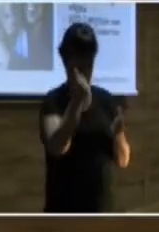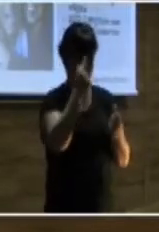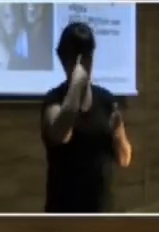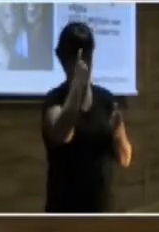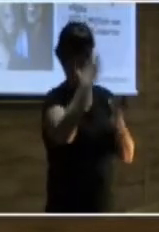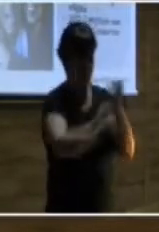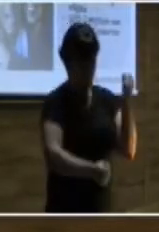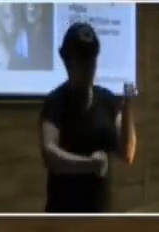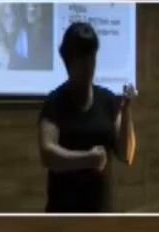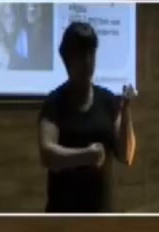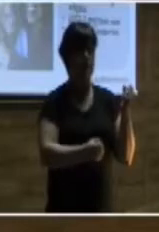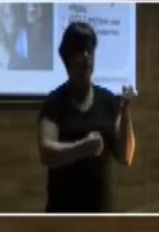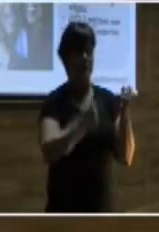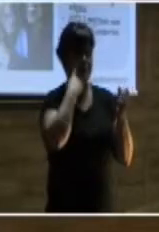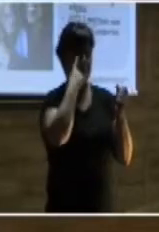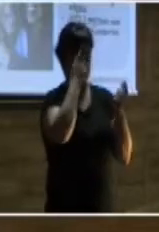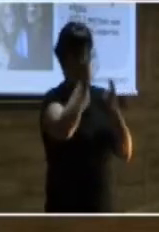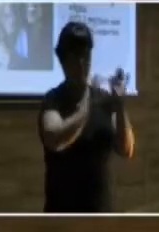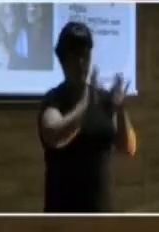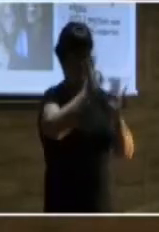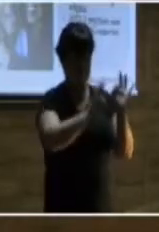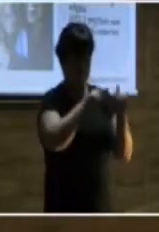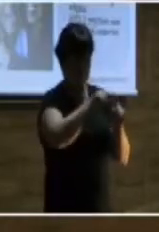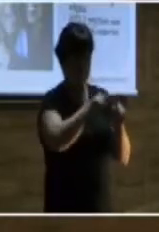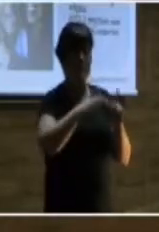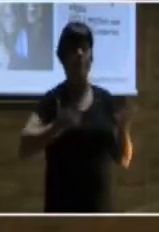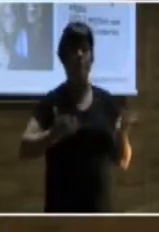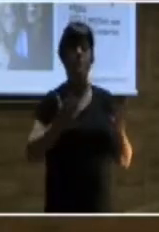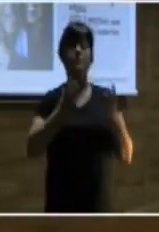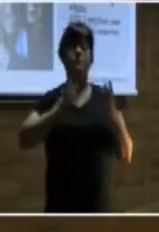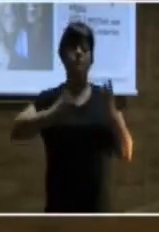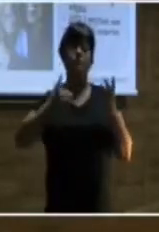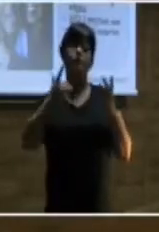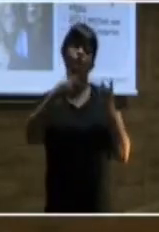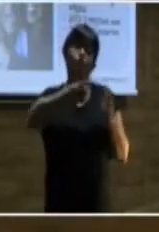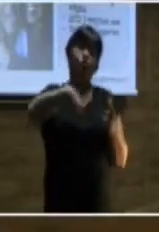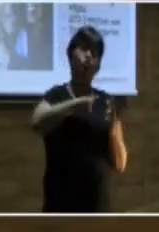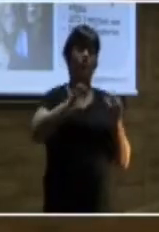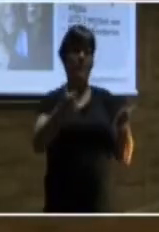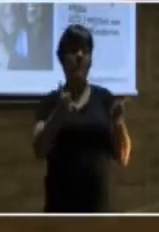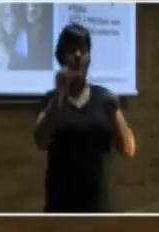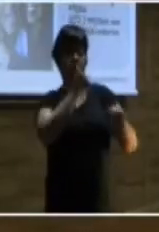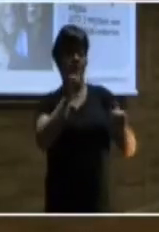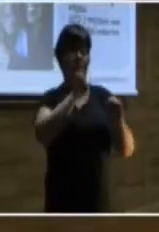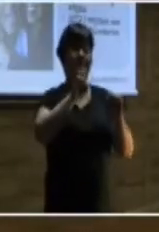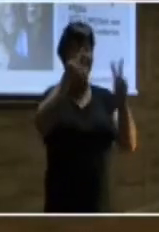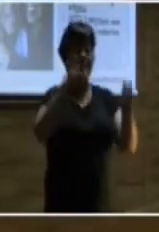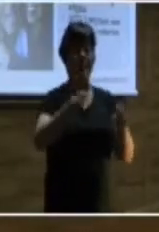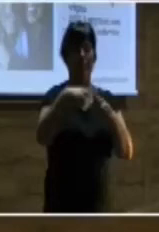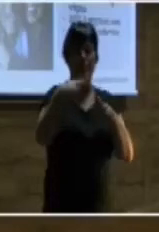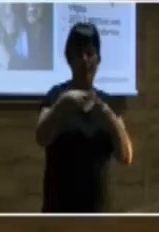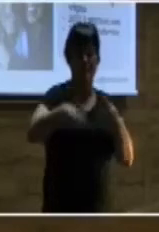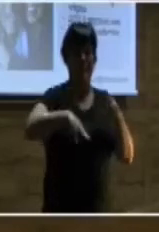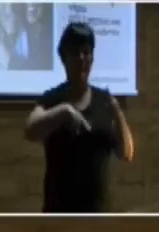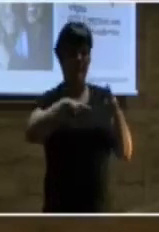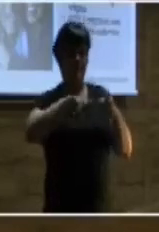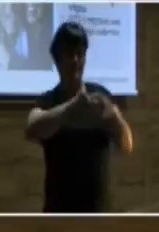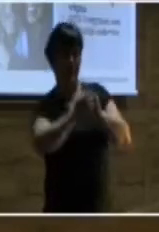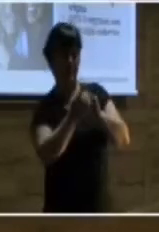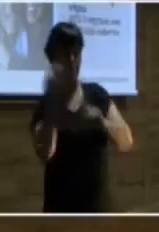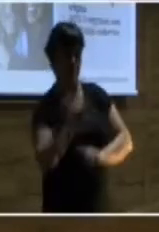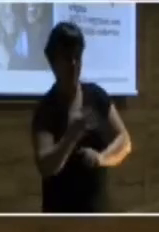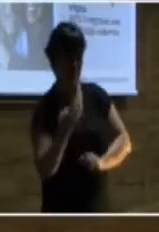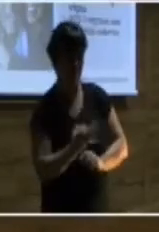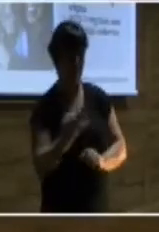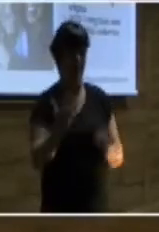to advocate for policy change at the global or even at the national level, you need facts and figures. Yeah, and not only